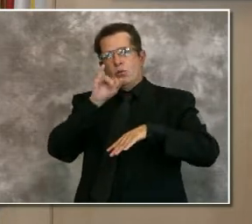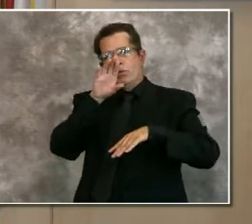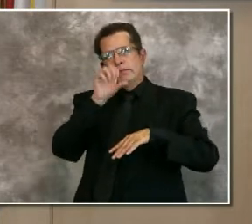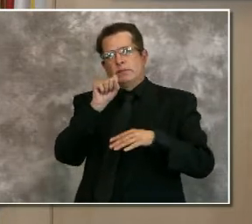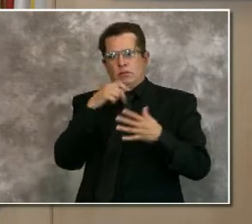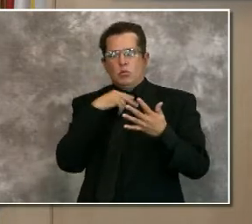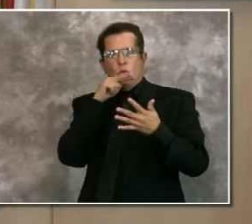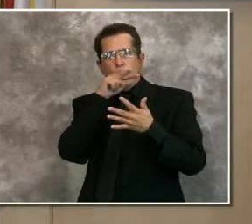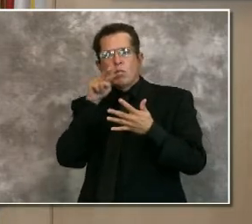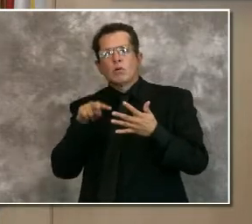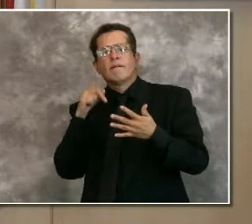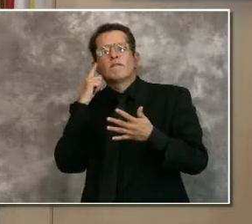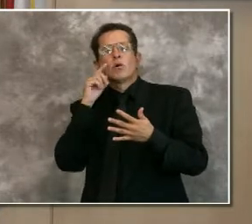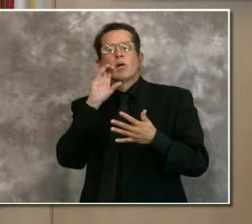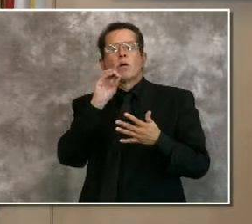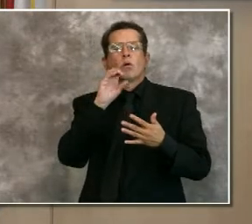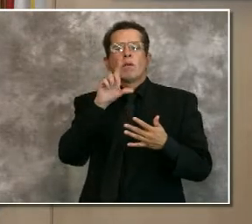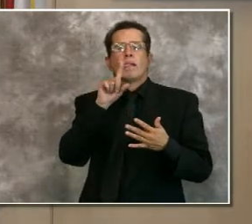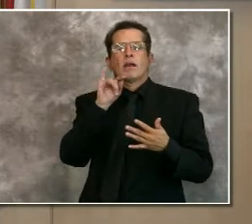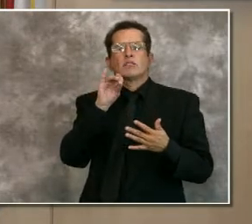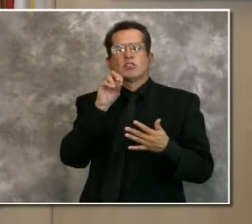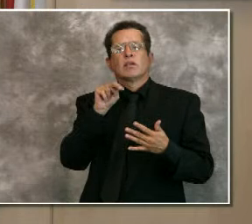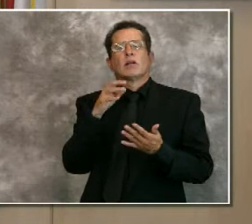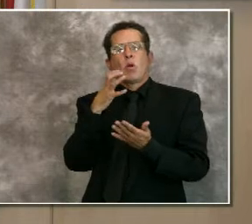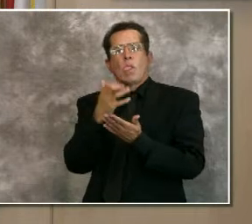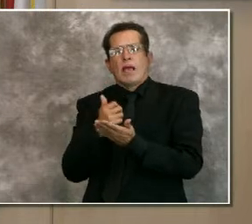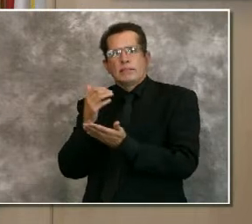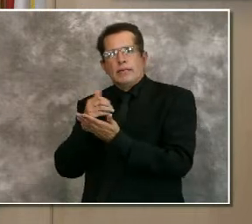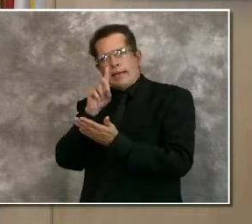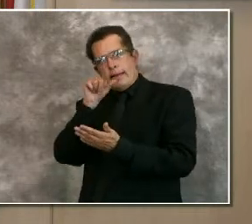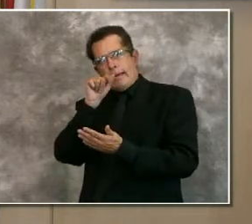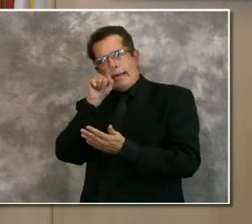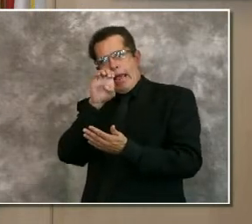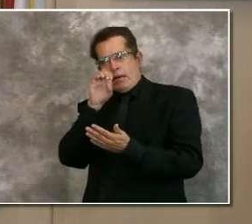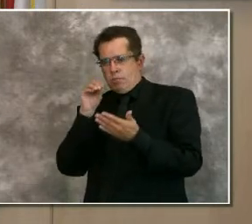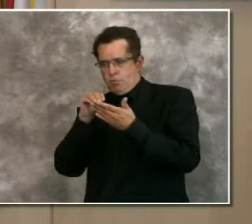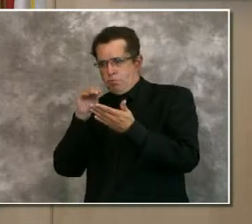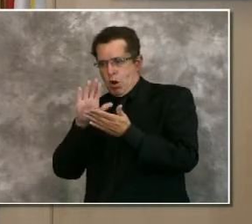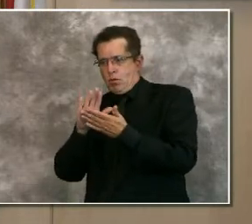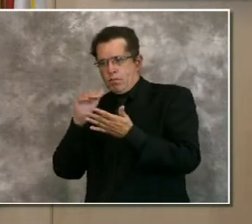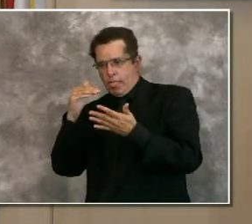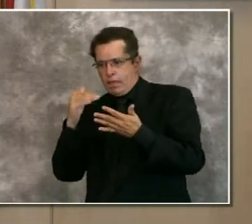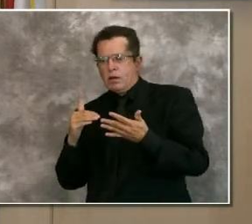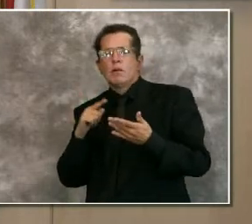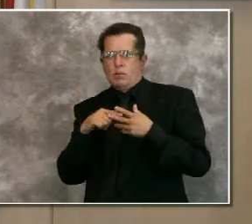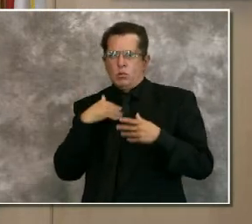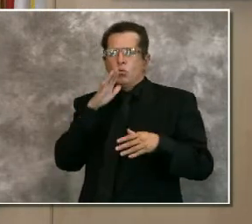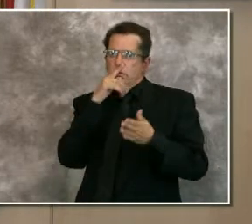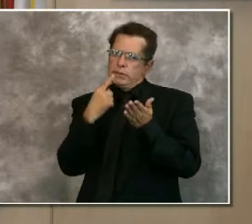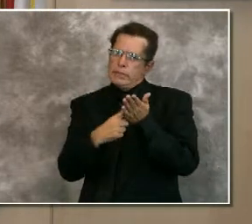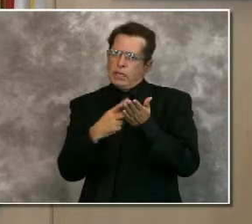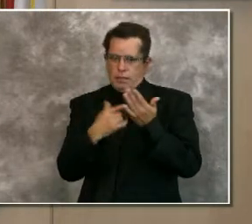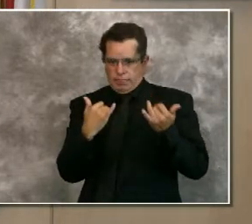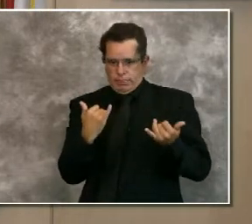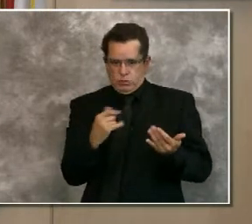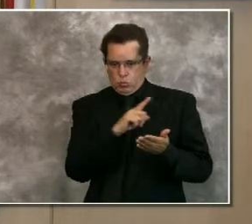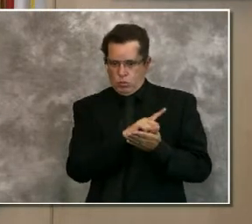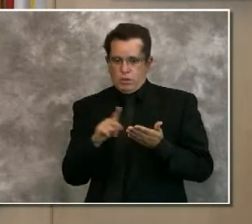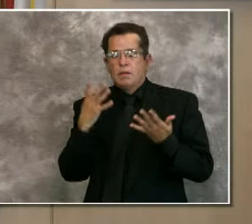date, but that's something that we will look at over this next week and hopefully roll out next